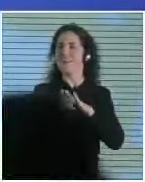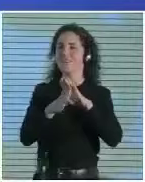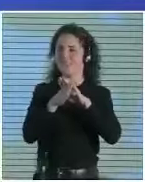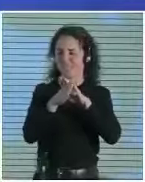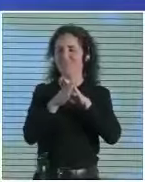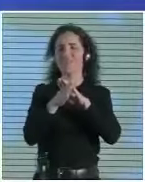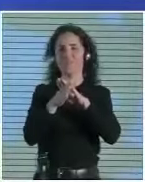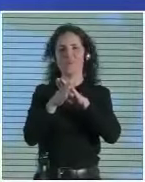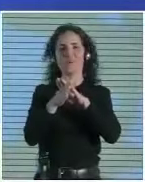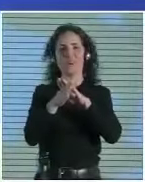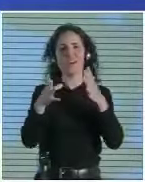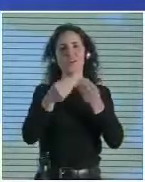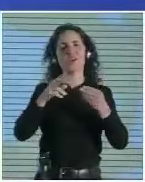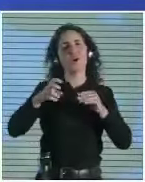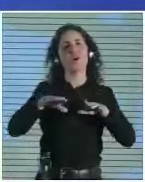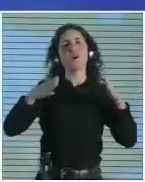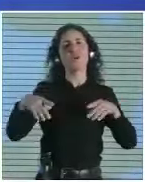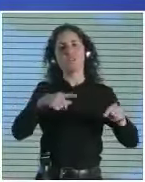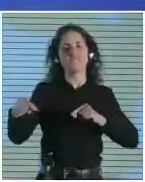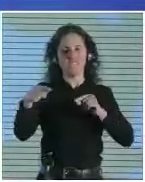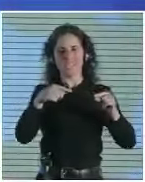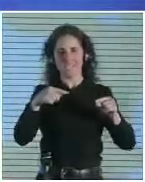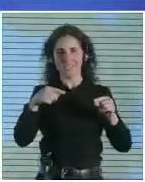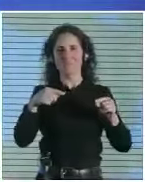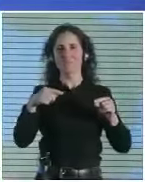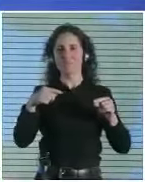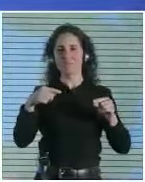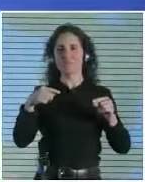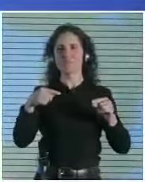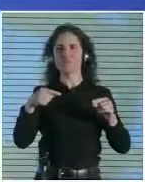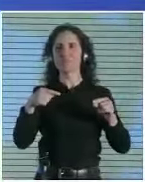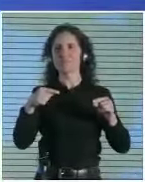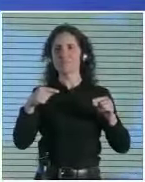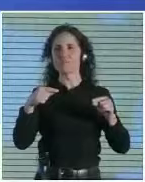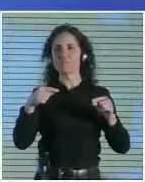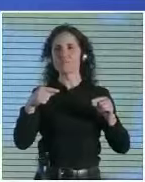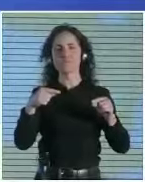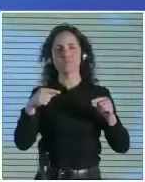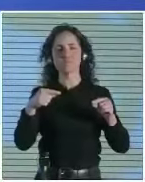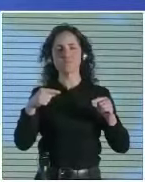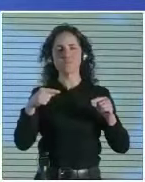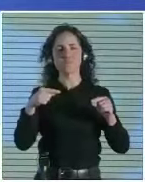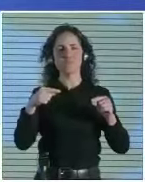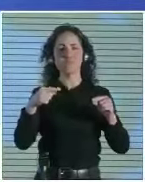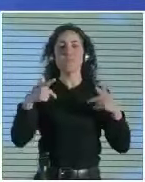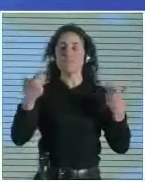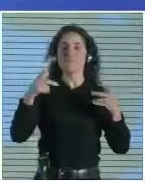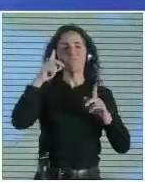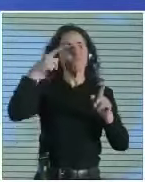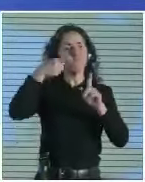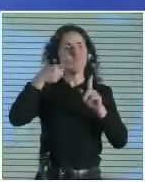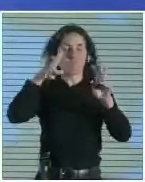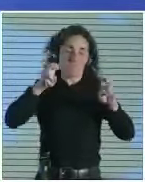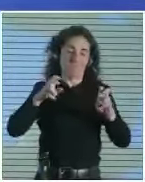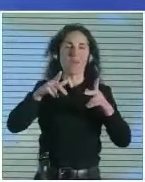frameworks are needed to trigger and guide the necessary acceleration towards sustainable consumption and production patterns, and they help to bring and to